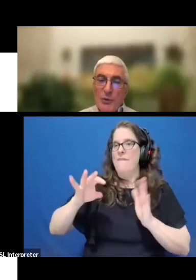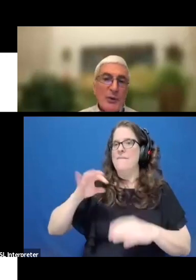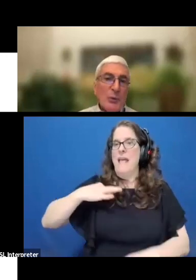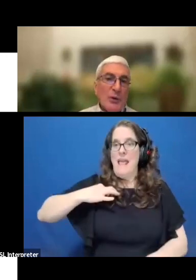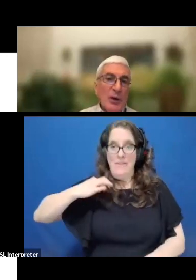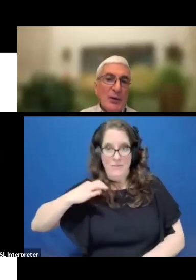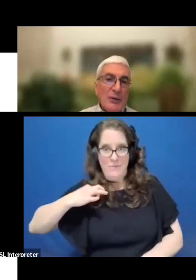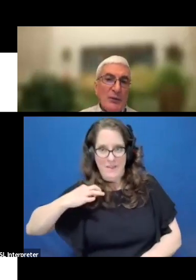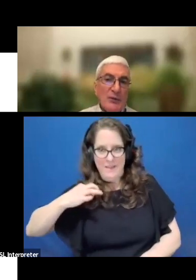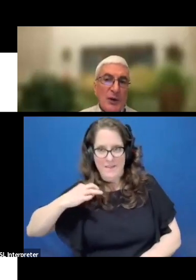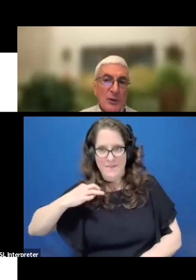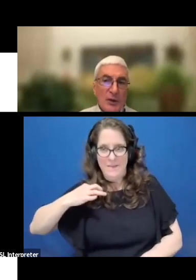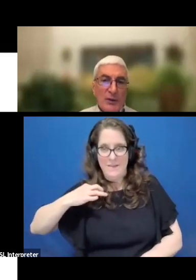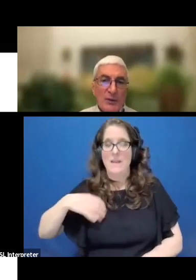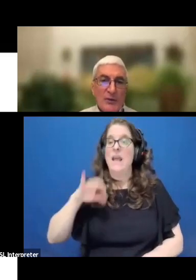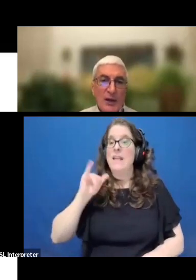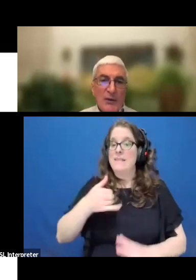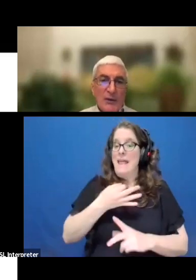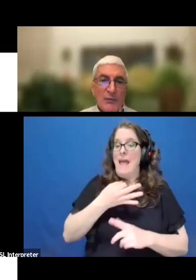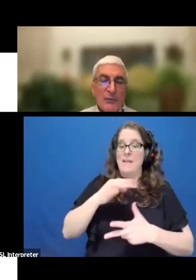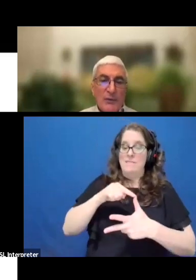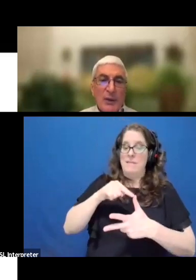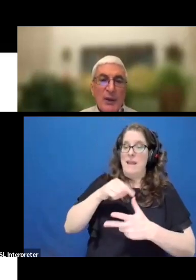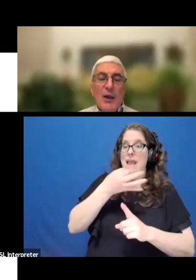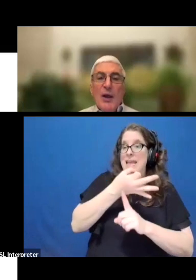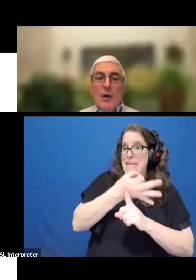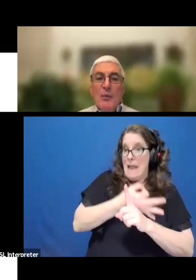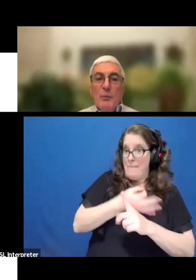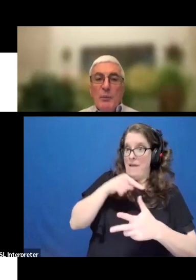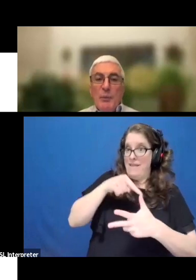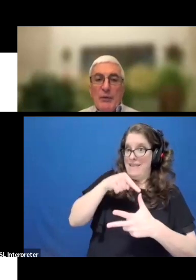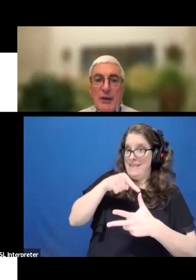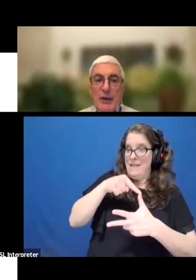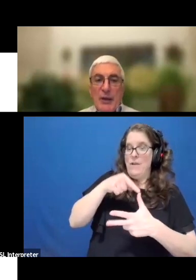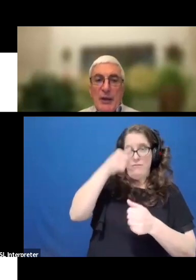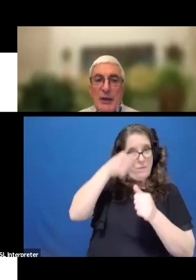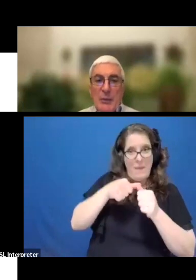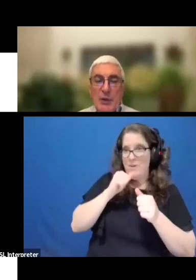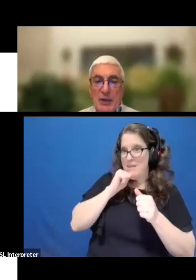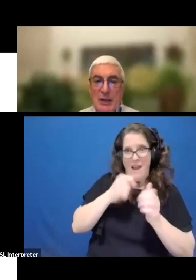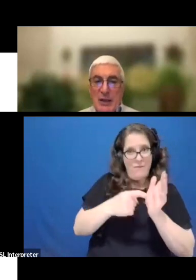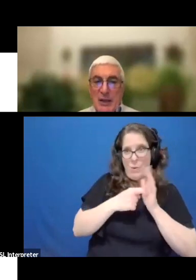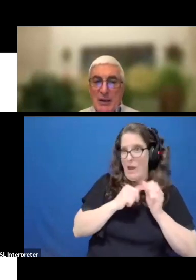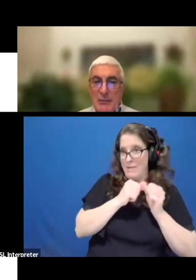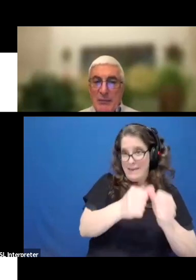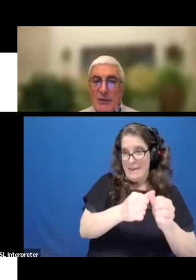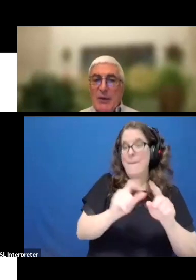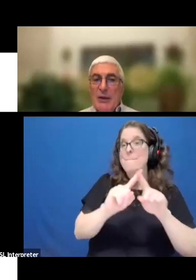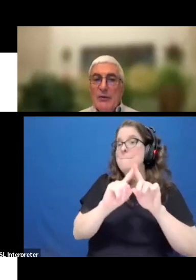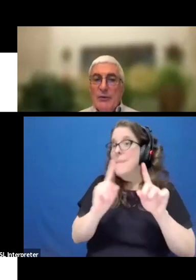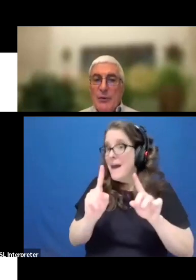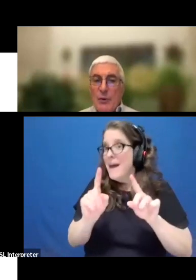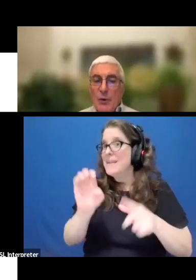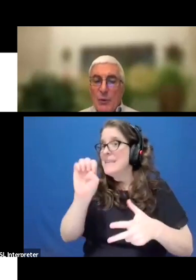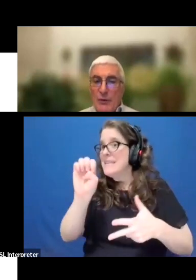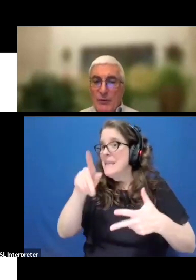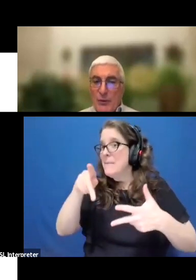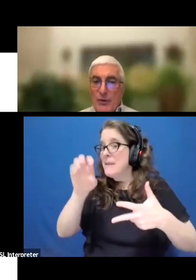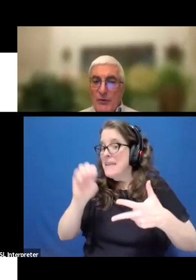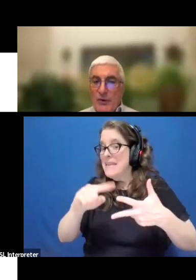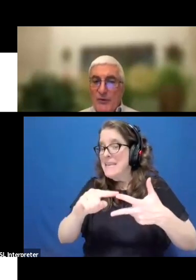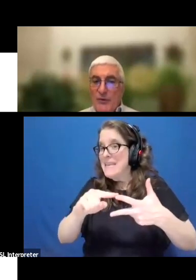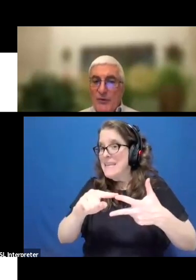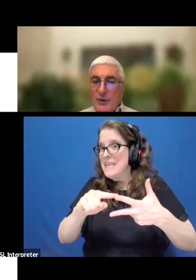work period were not necessarily consecutive, but the EPE is